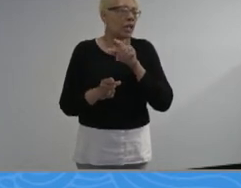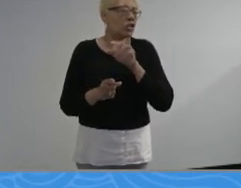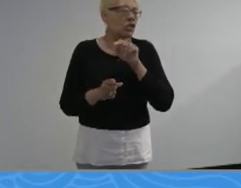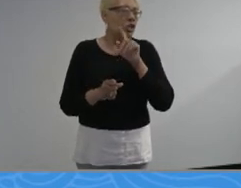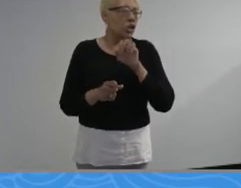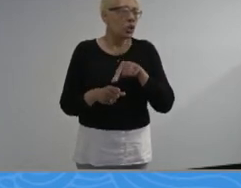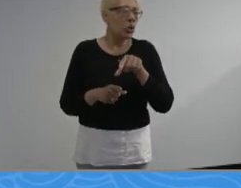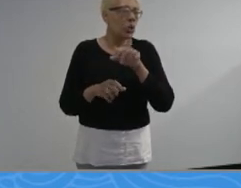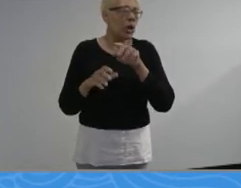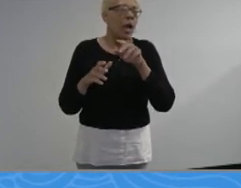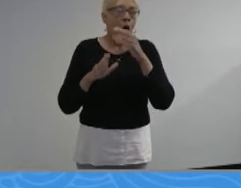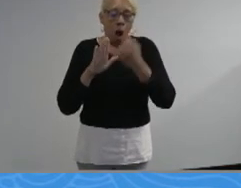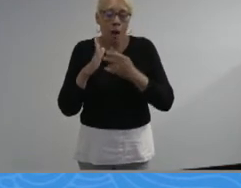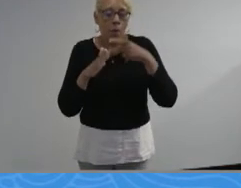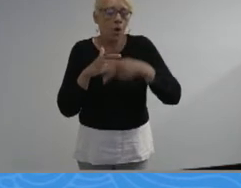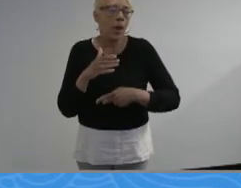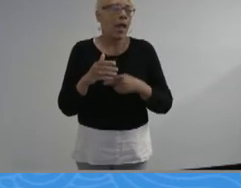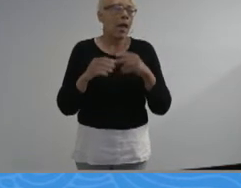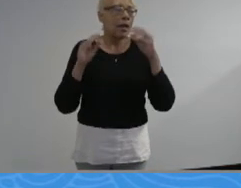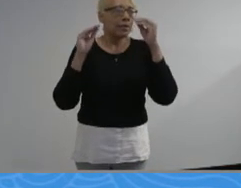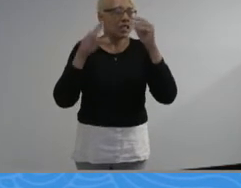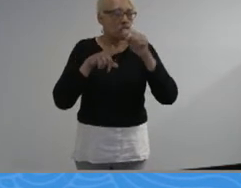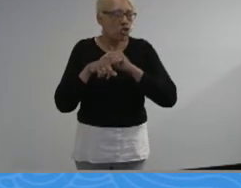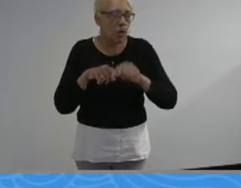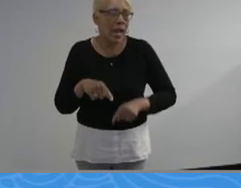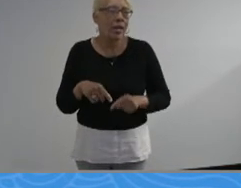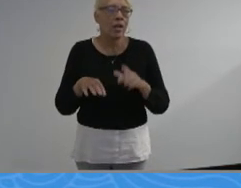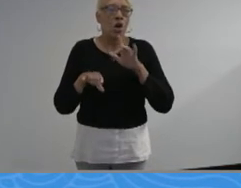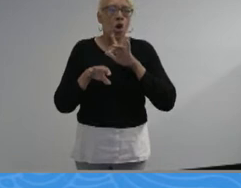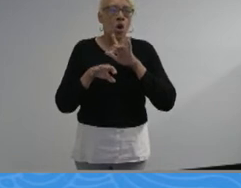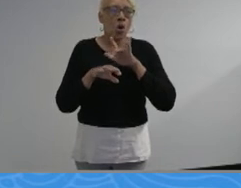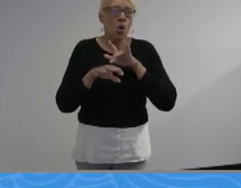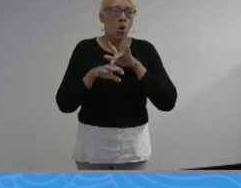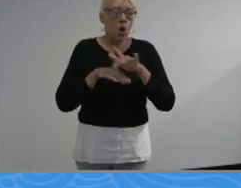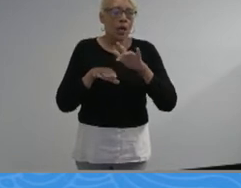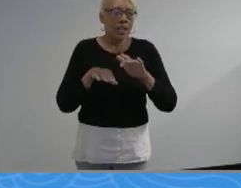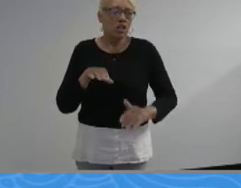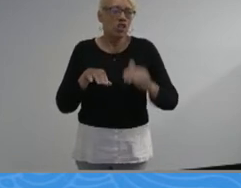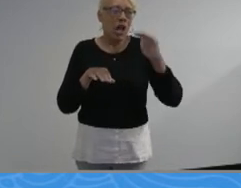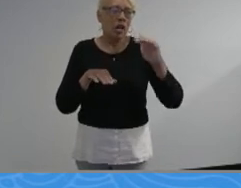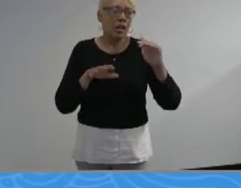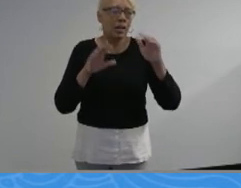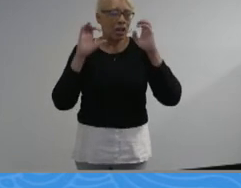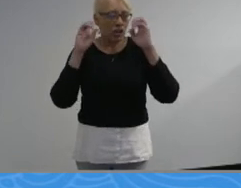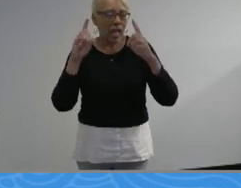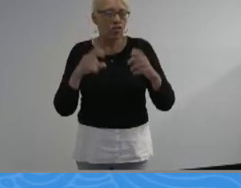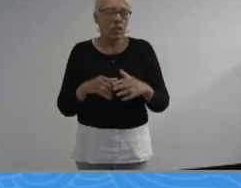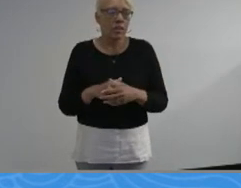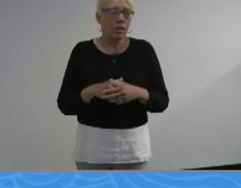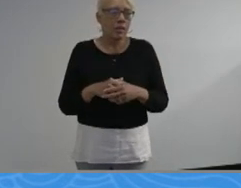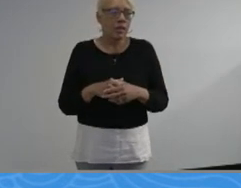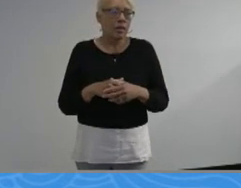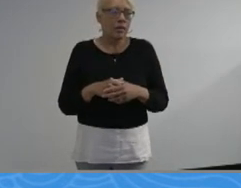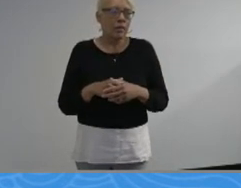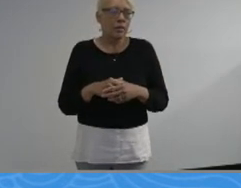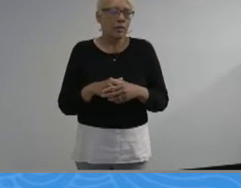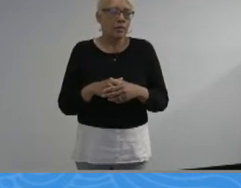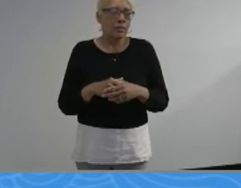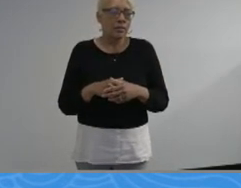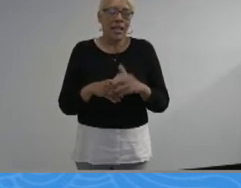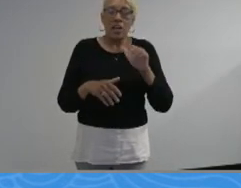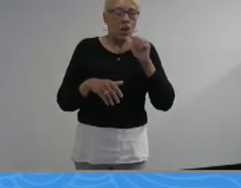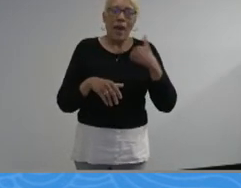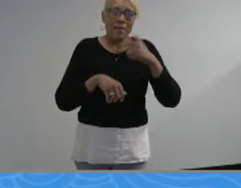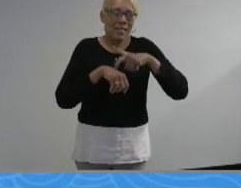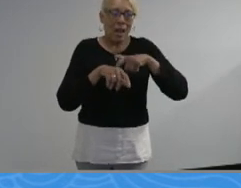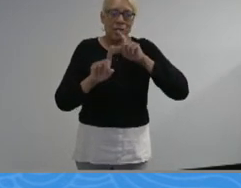arts programming, questions about teacher training, early childhood education. So I don't know. There isn't time to answer them all, but